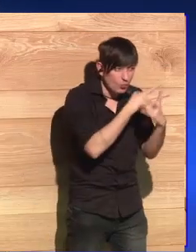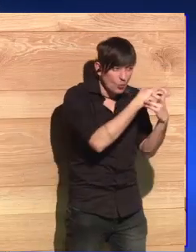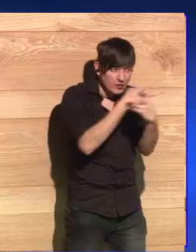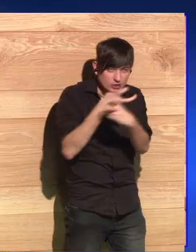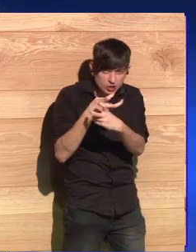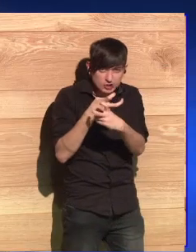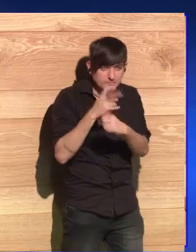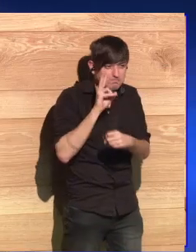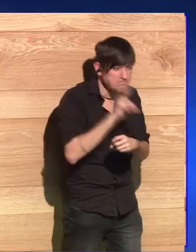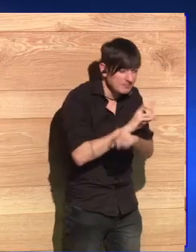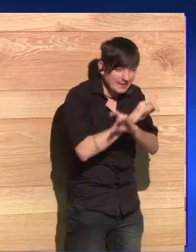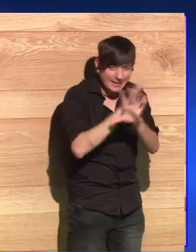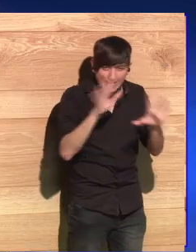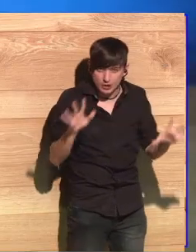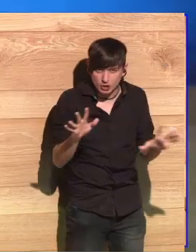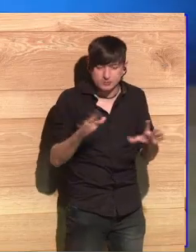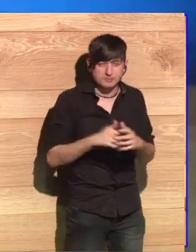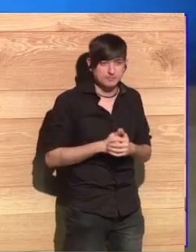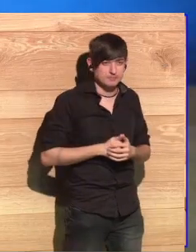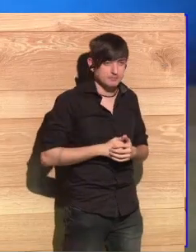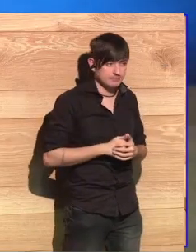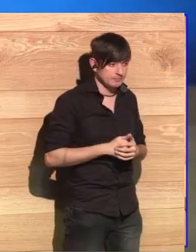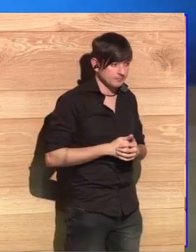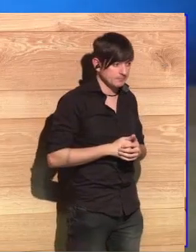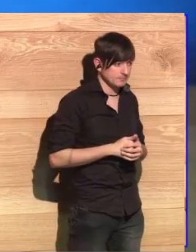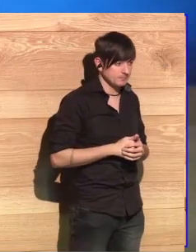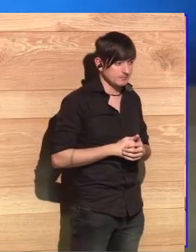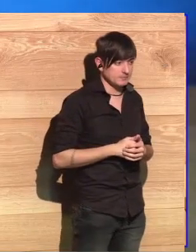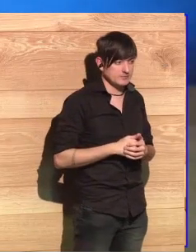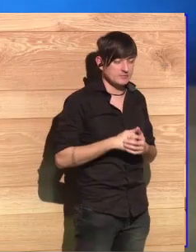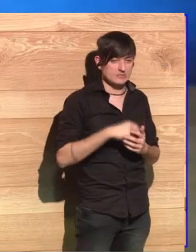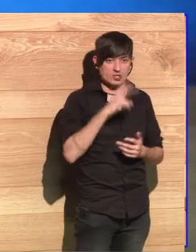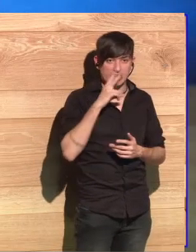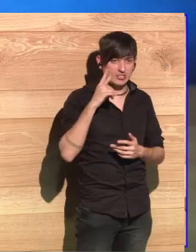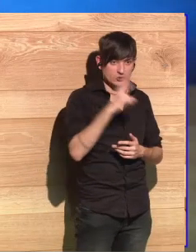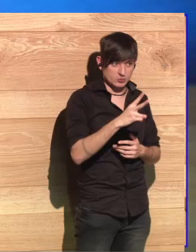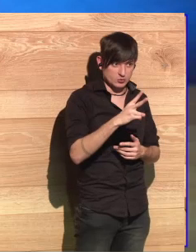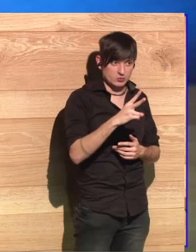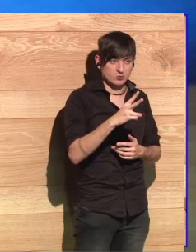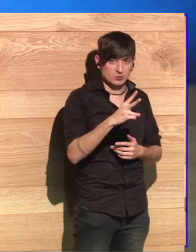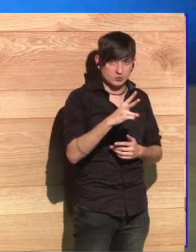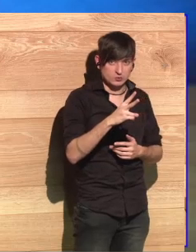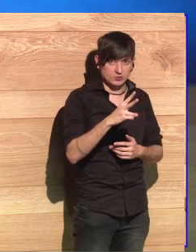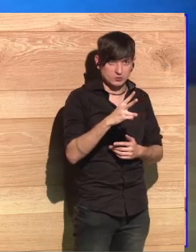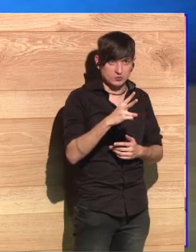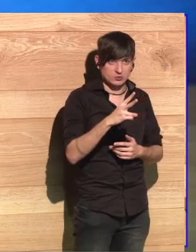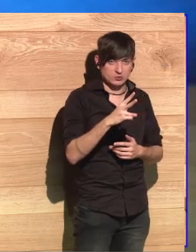If that a few years after I'd seen him do that, I ended up doing business with the guy on